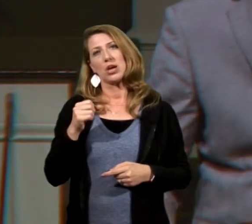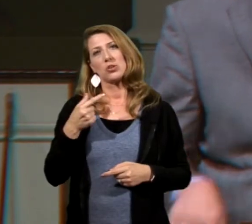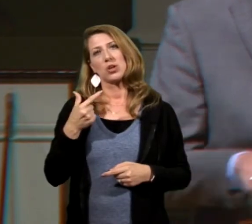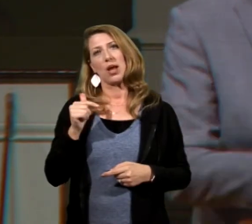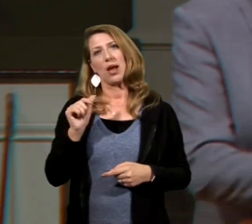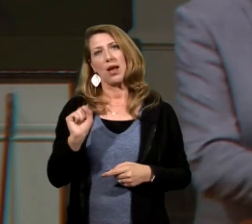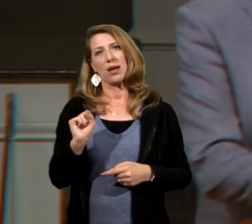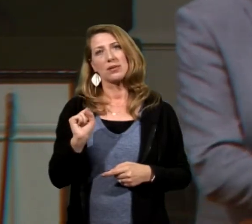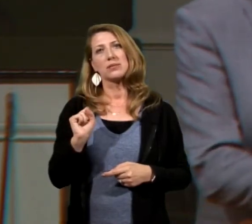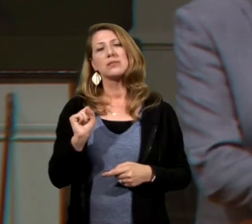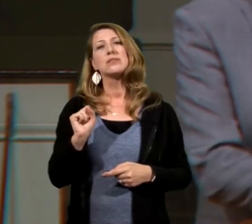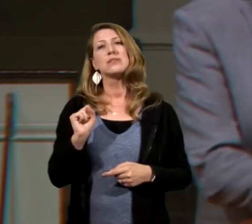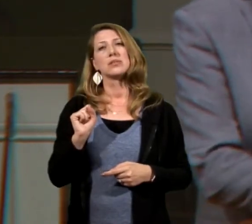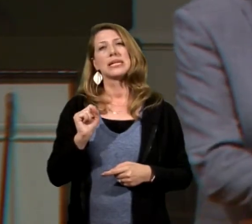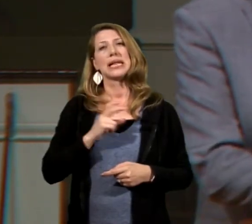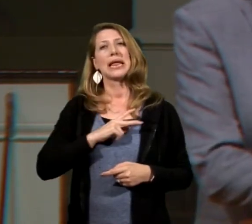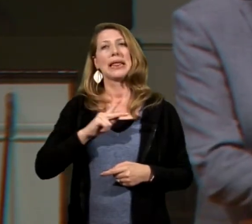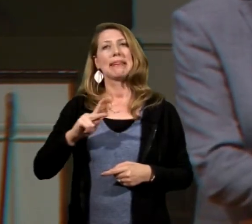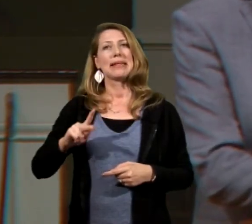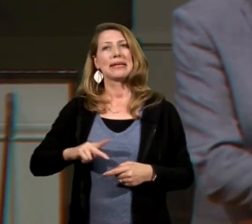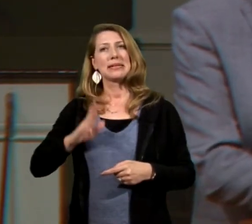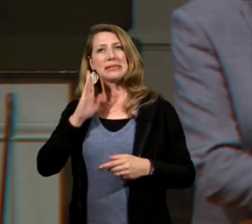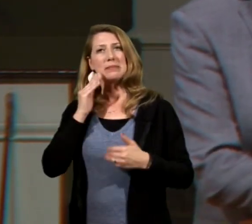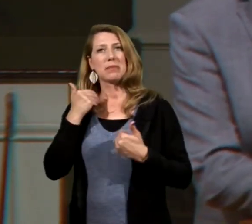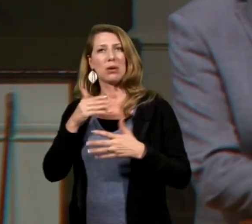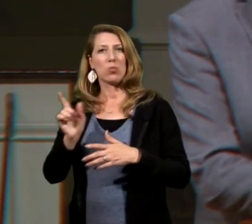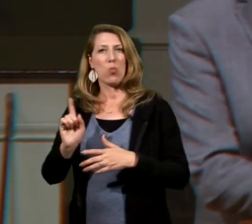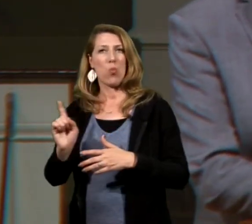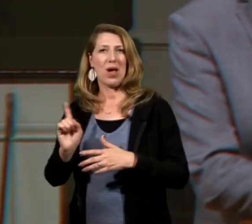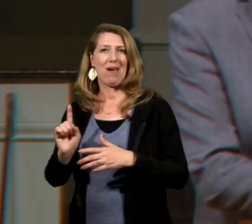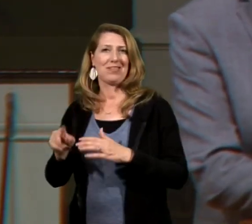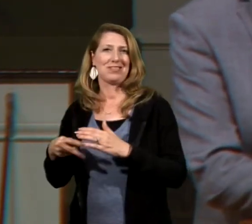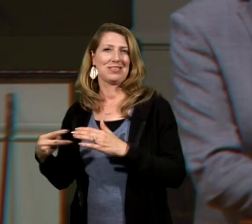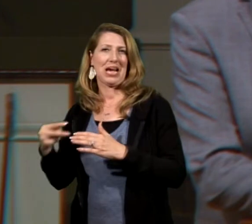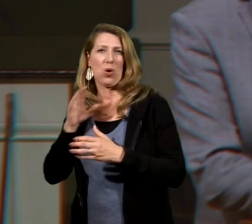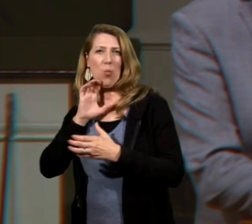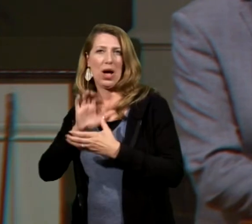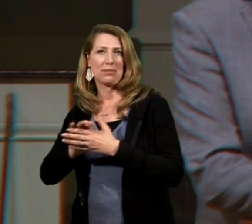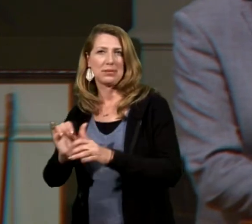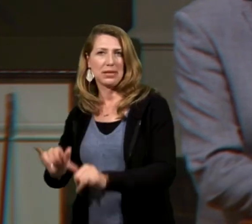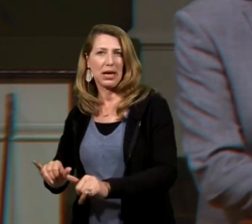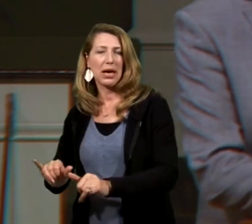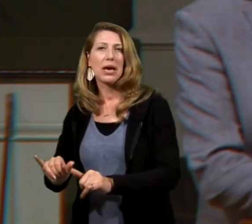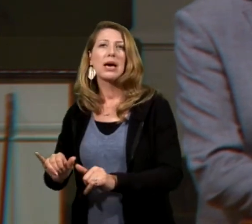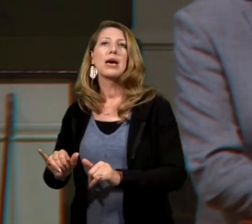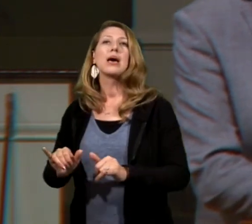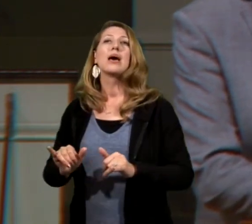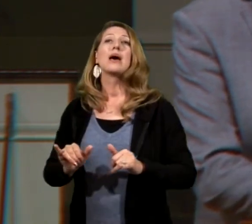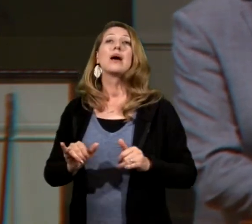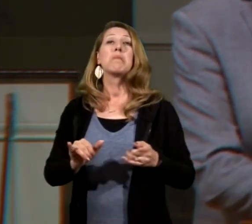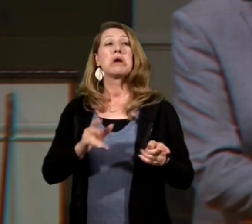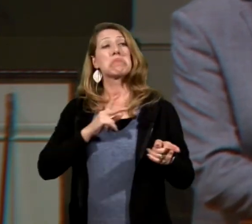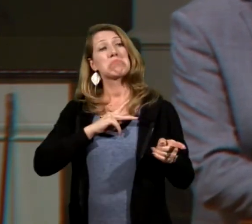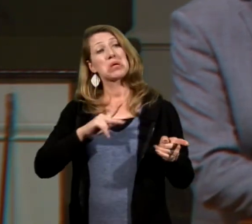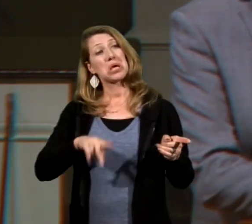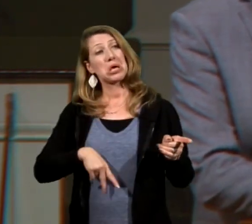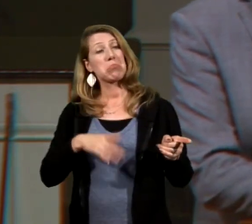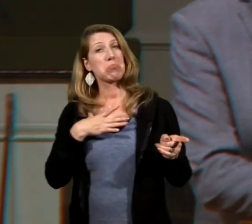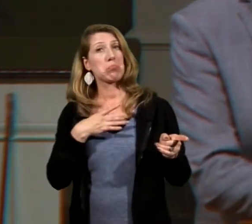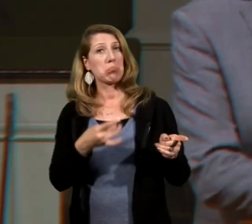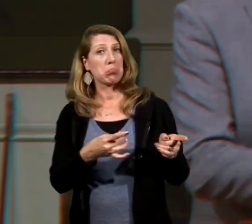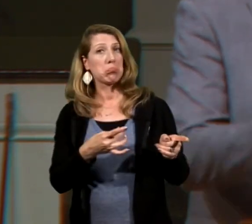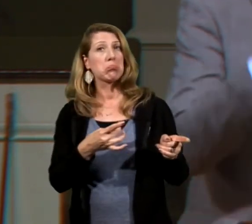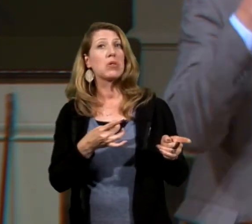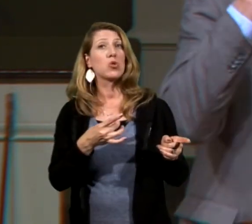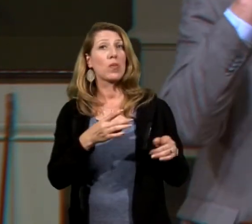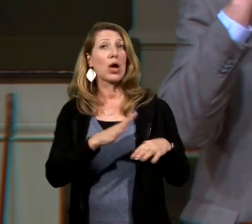Shashgaz, the king's chamberlain, which kept the concubines. And she came in to the king no more, except the king delighted to her that she was